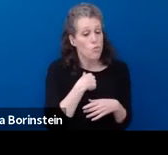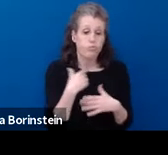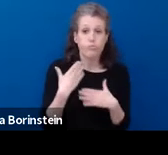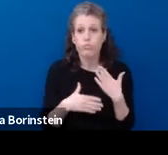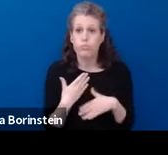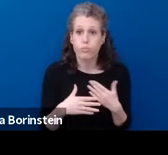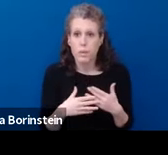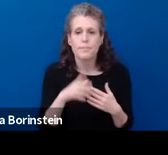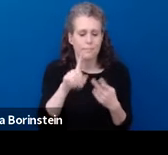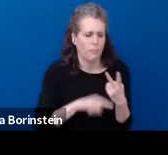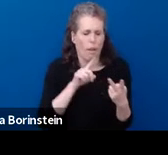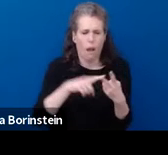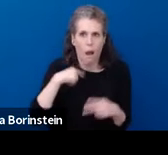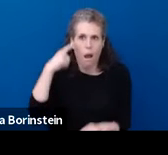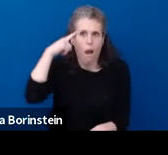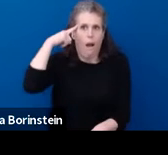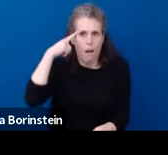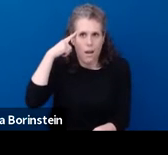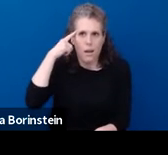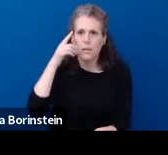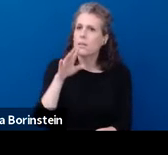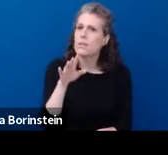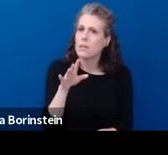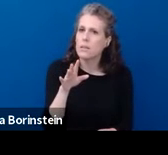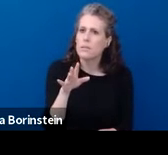And then I got this idea because we have a lot